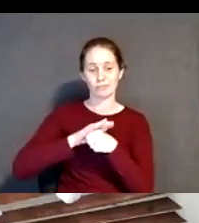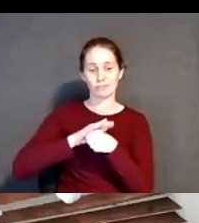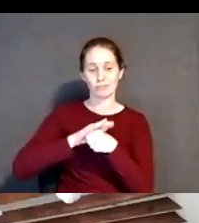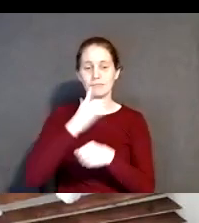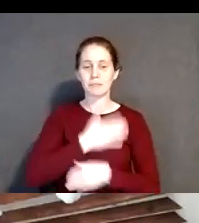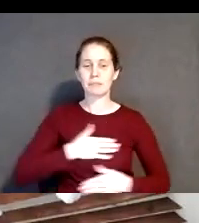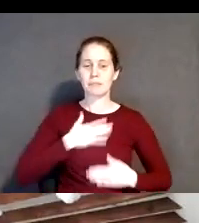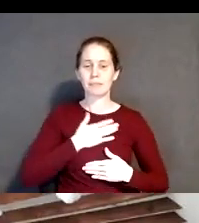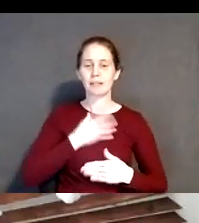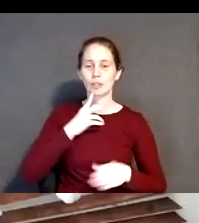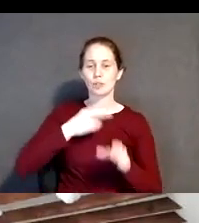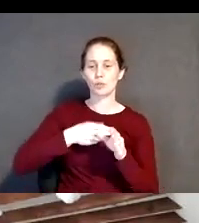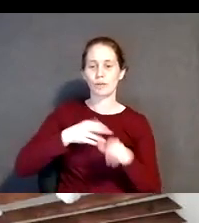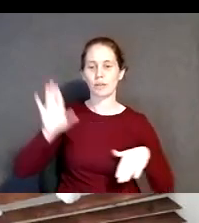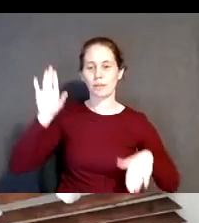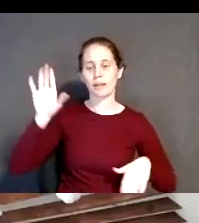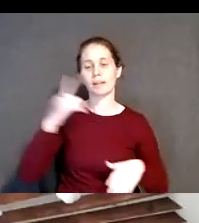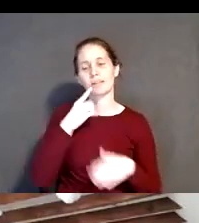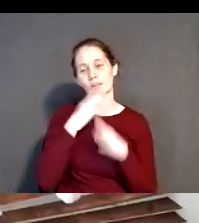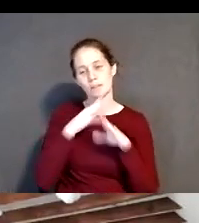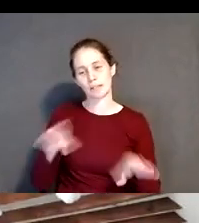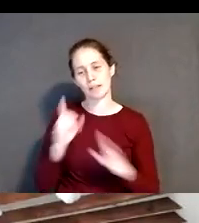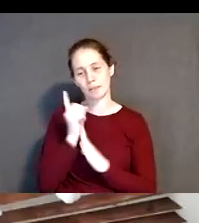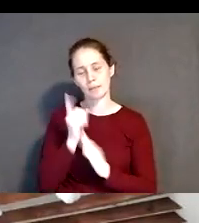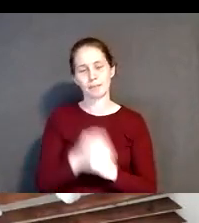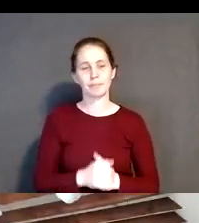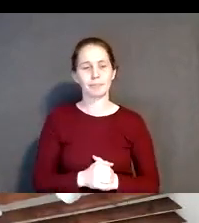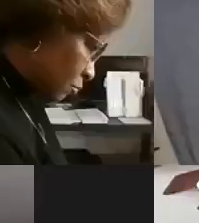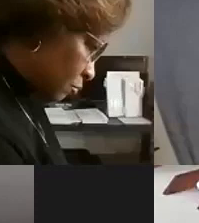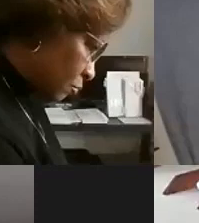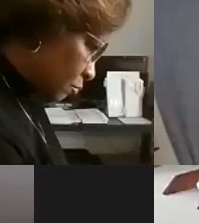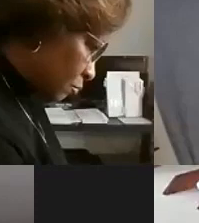Pledge of Allegiance and remain for a moment of silence.